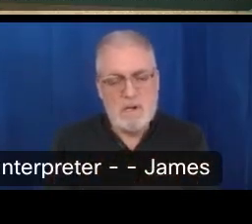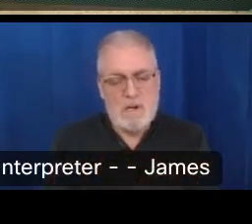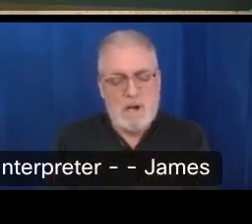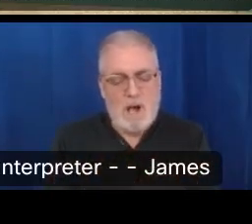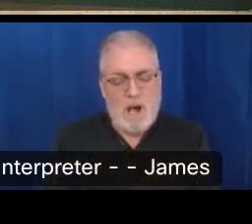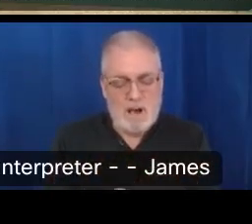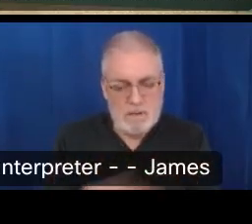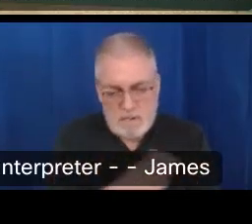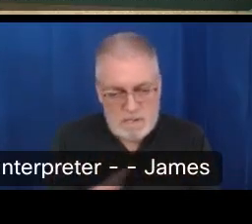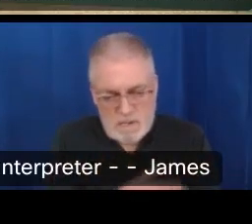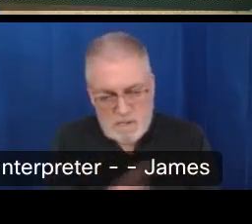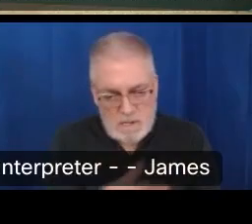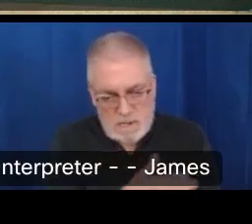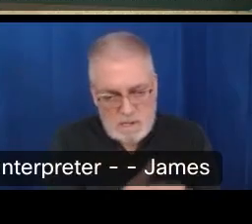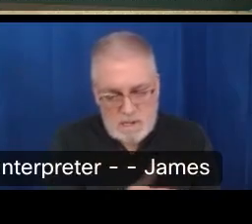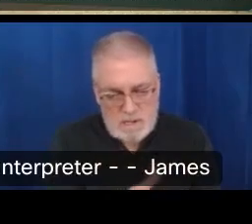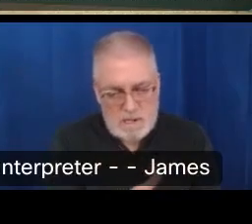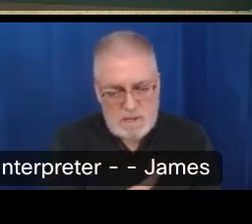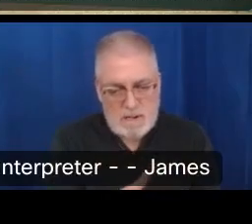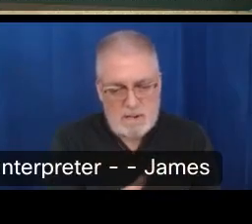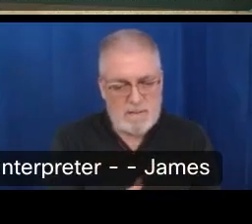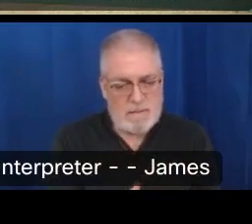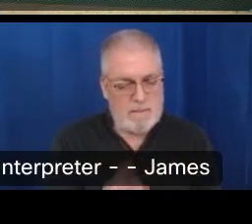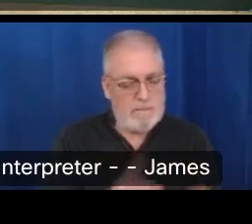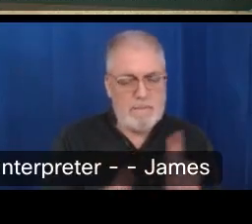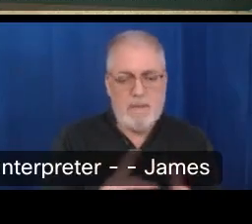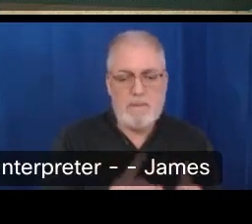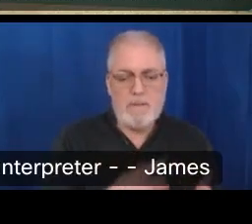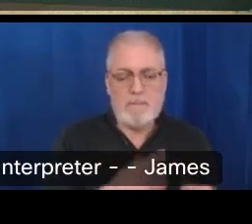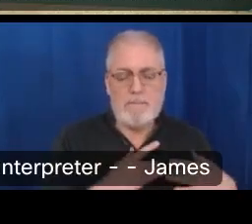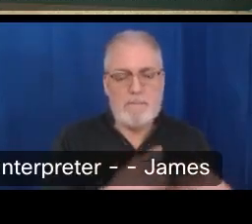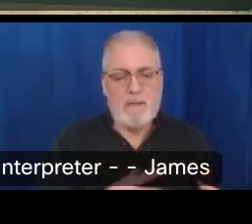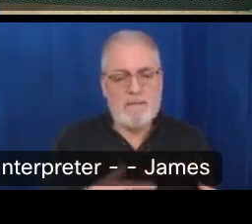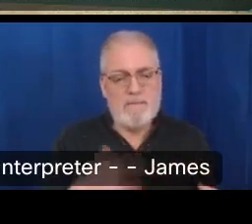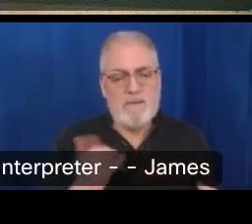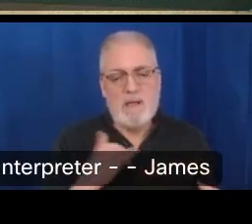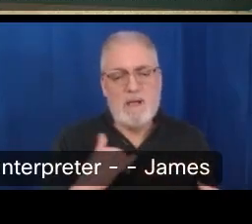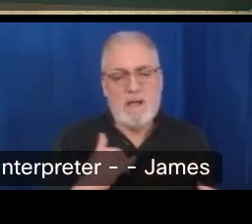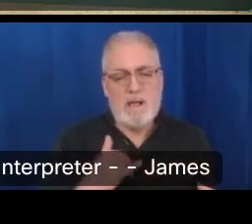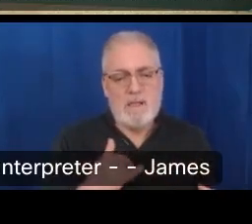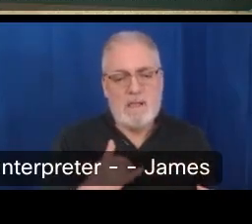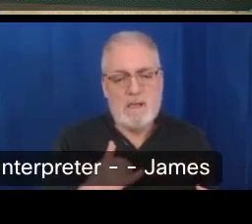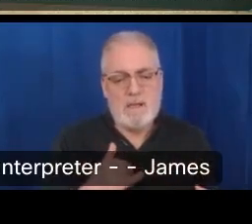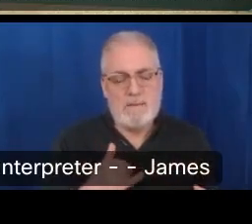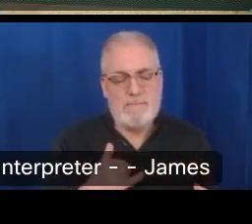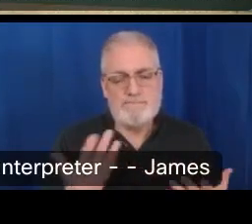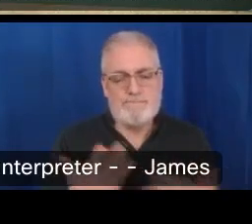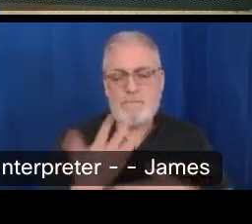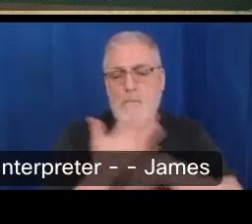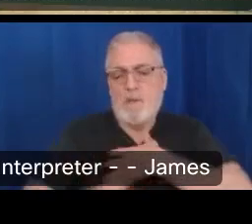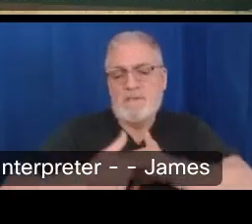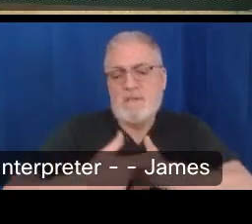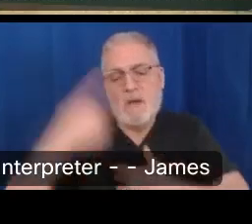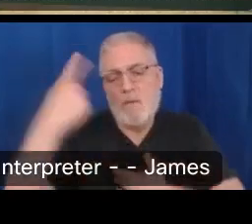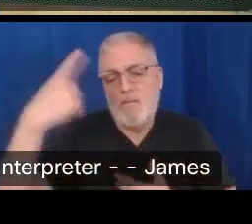So I think, that's something where, that it kind of all comes together on that with all of this, even